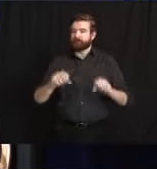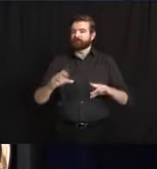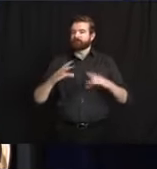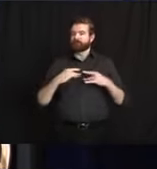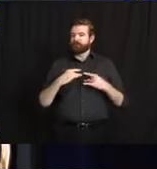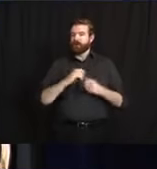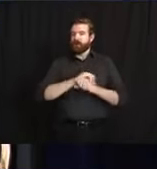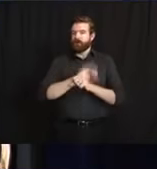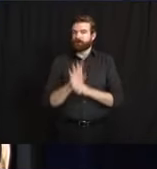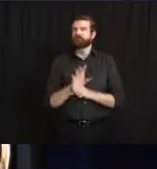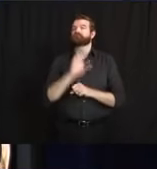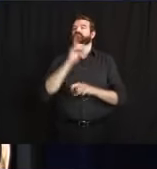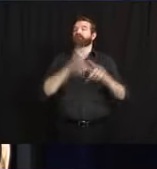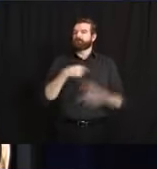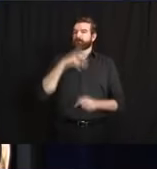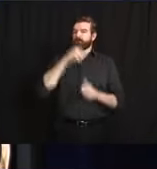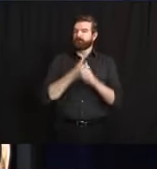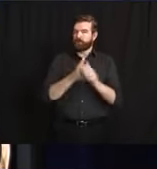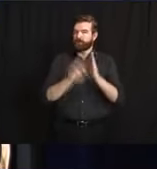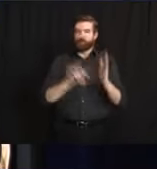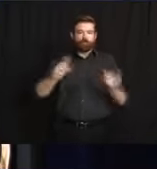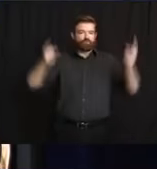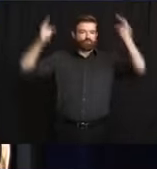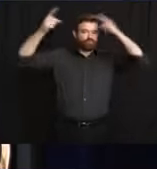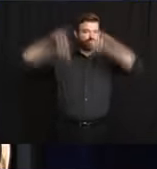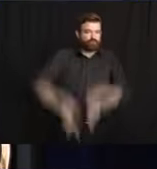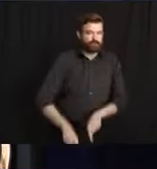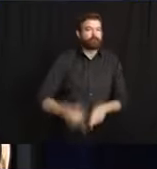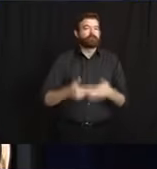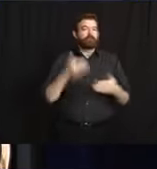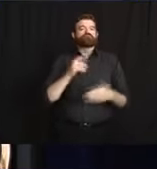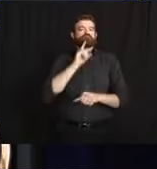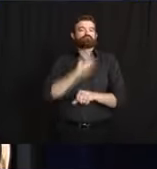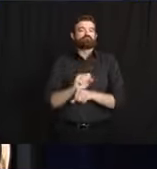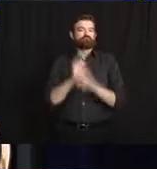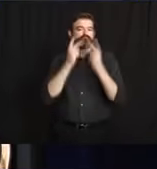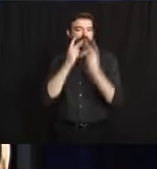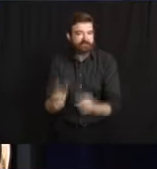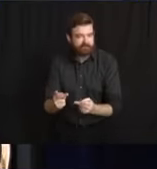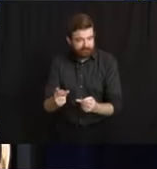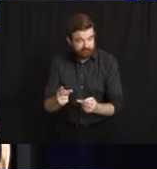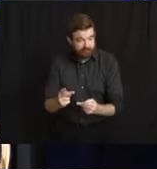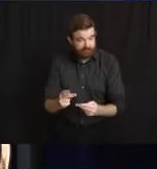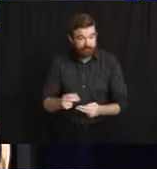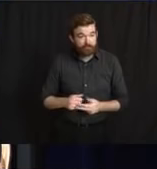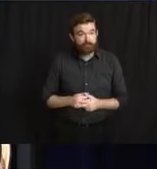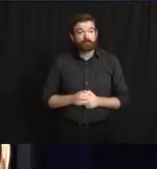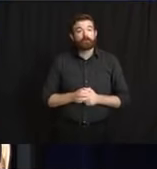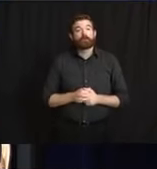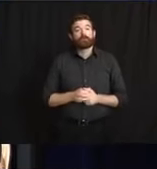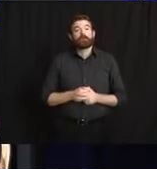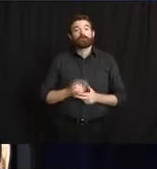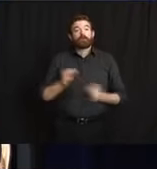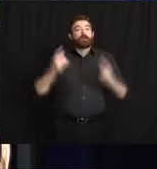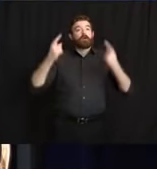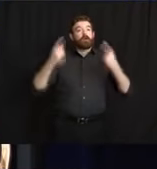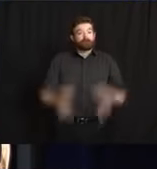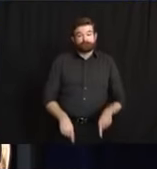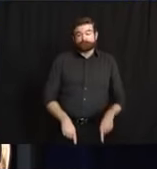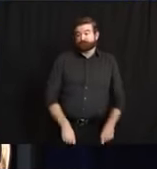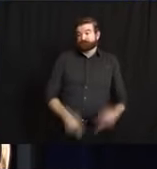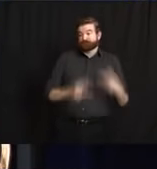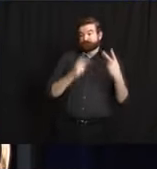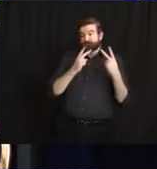form, the visitor must agree to notify the facility if they test positive for the virus or have